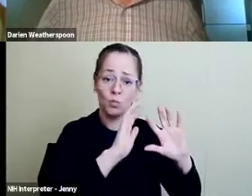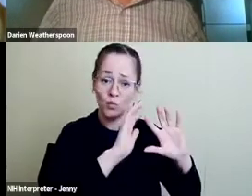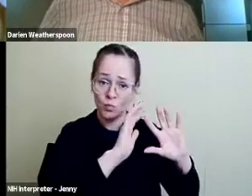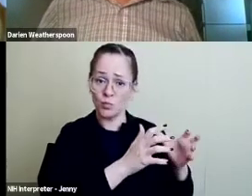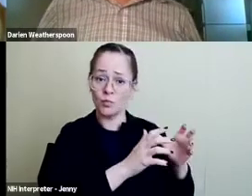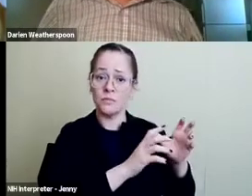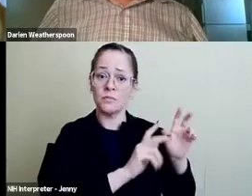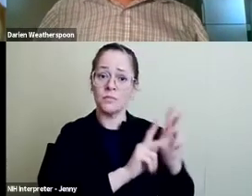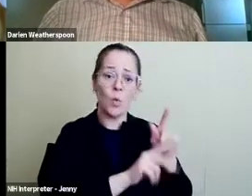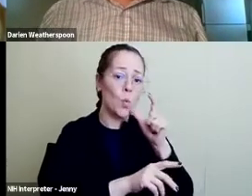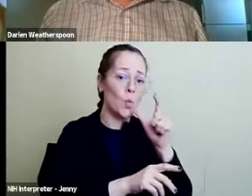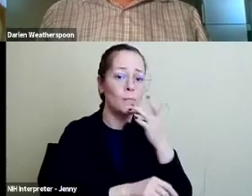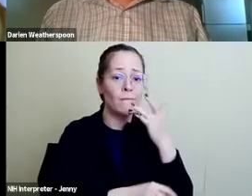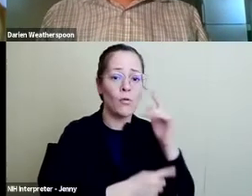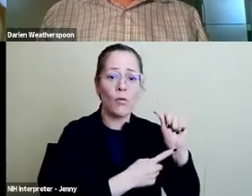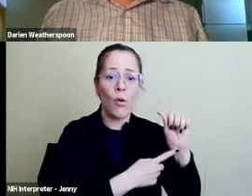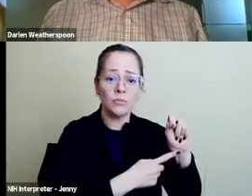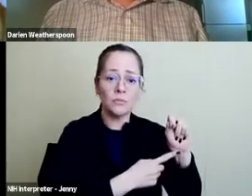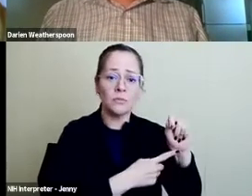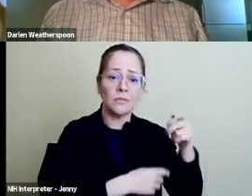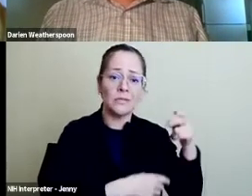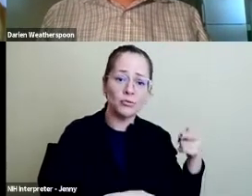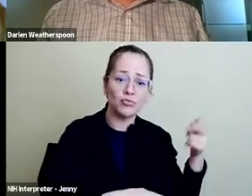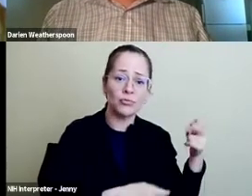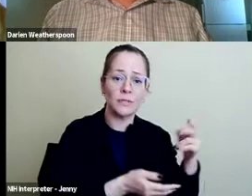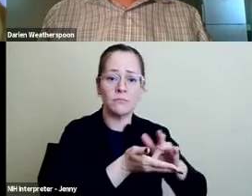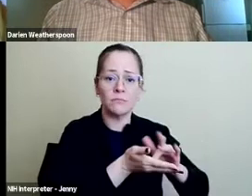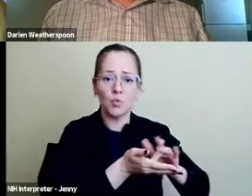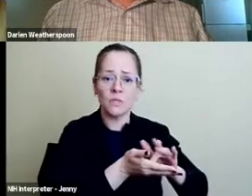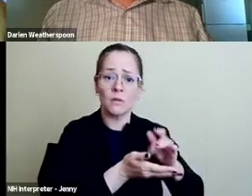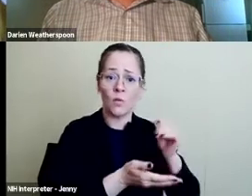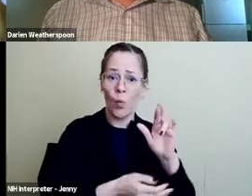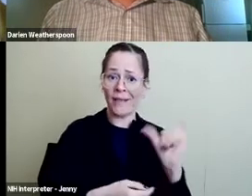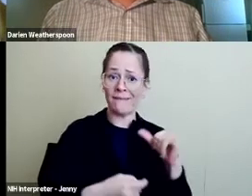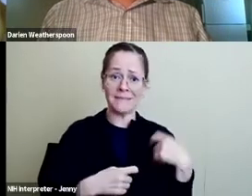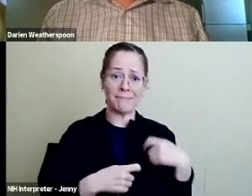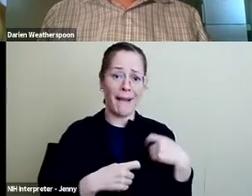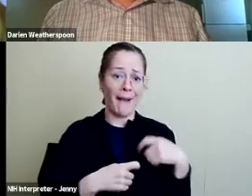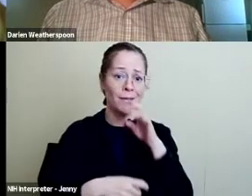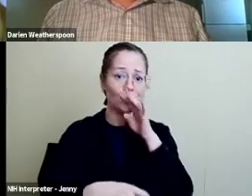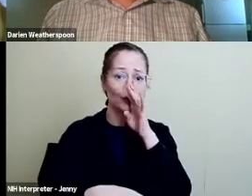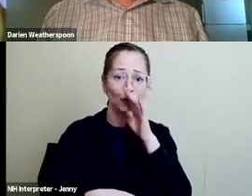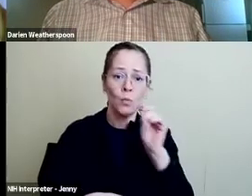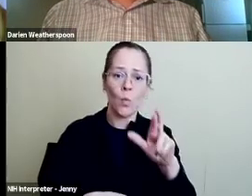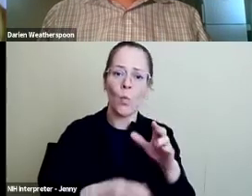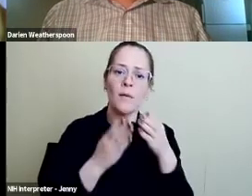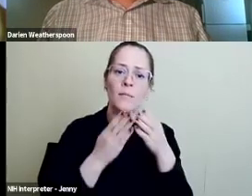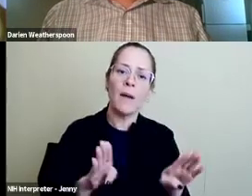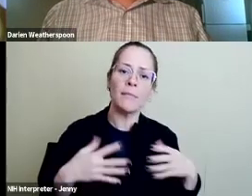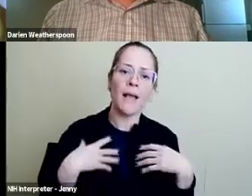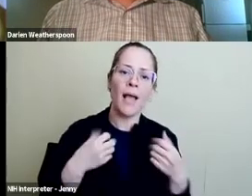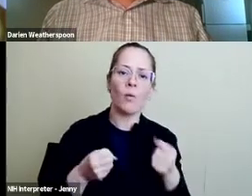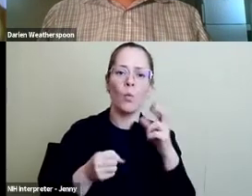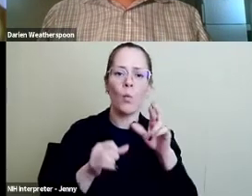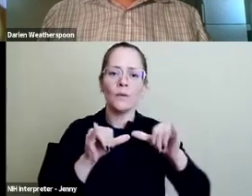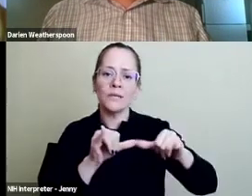in art or history or music really bring or Spanish or public health or engineering.